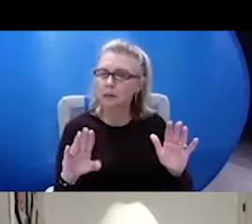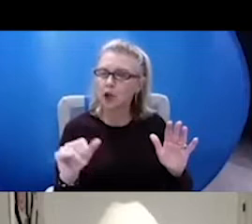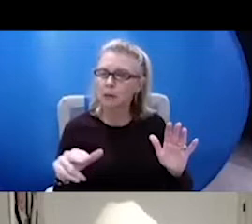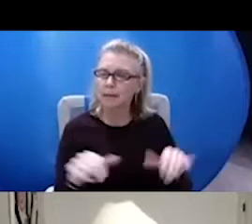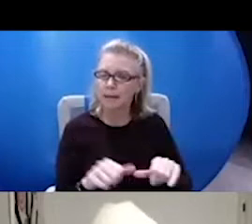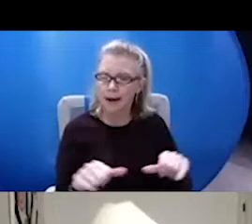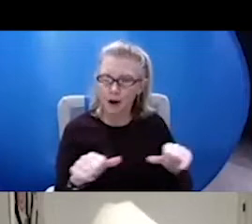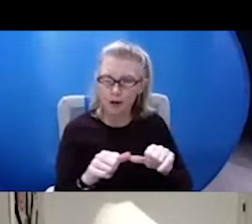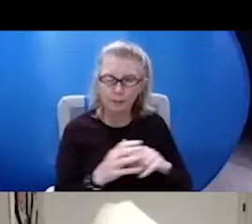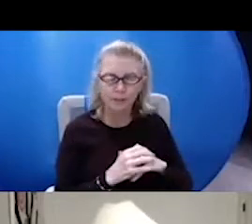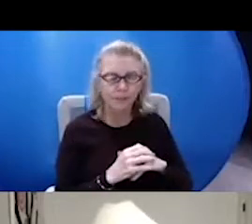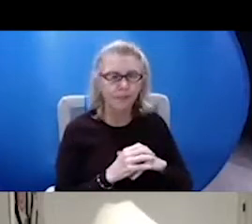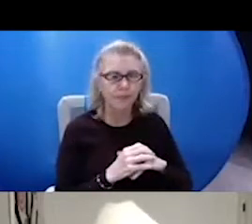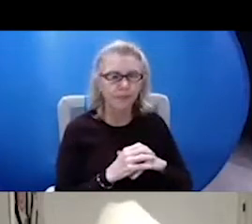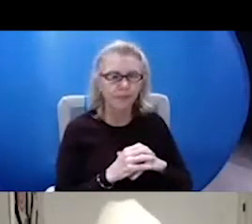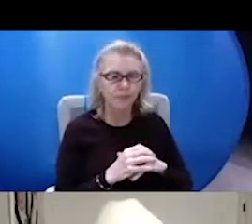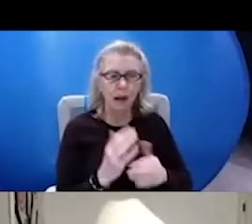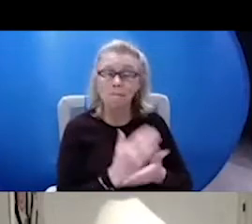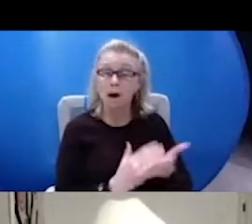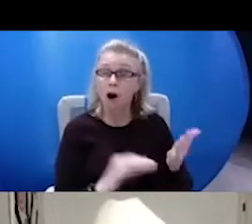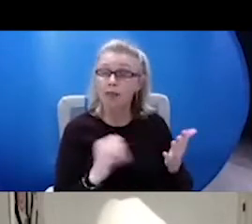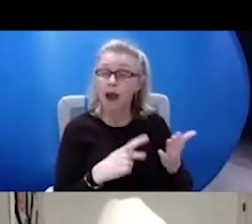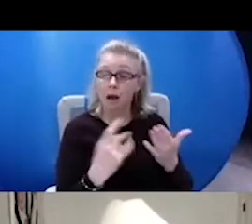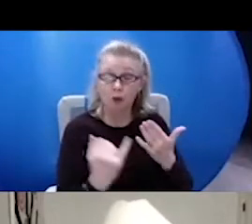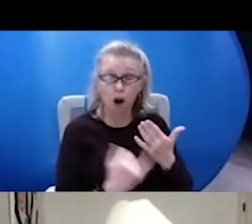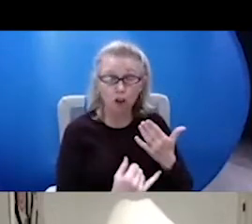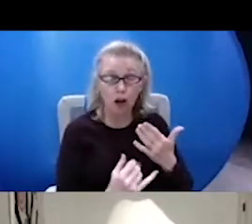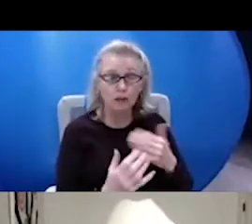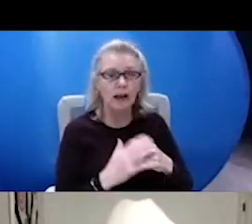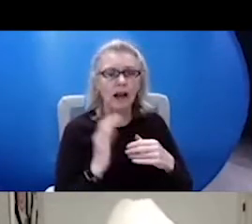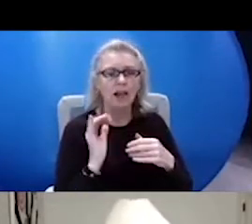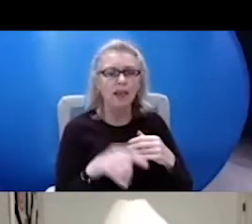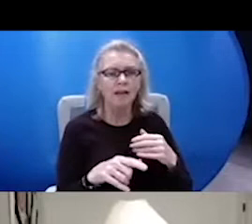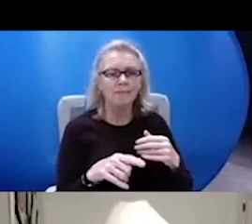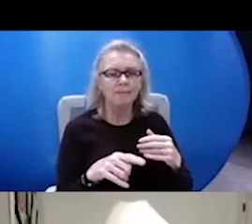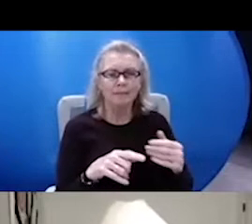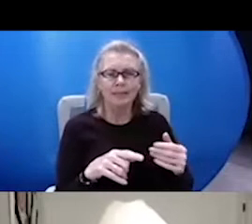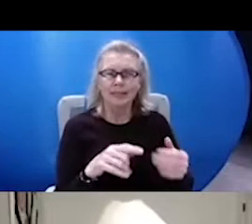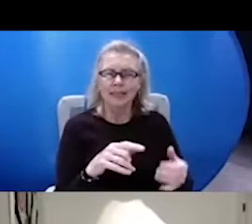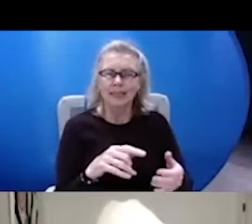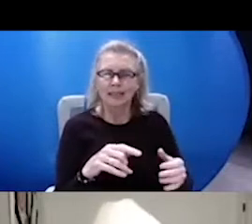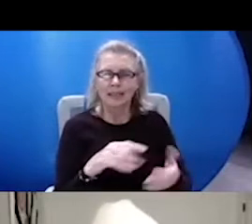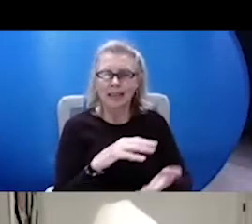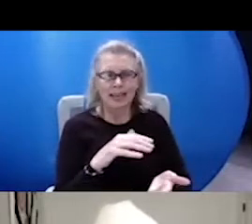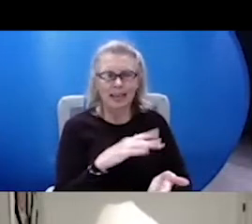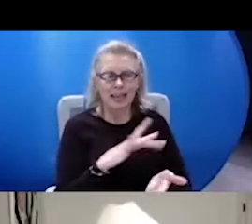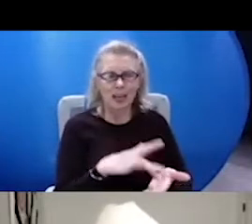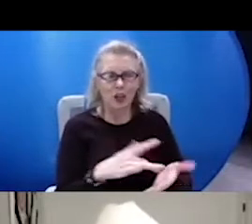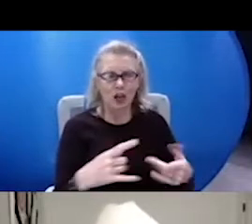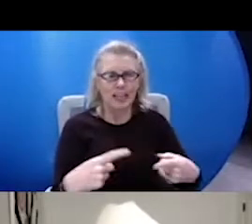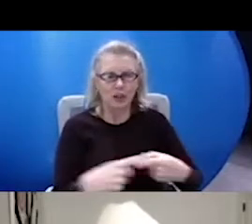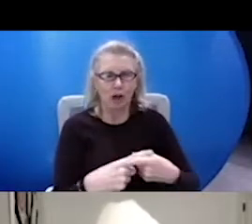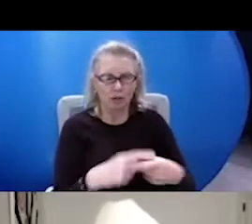this project for me is at the intersection of contemporary art, equity leadership, and